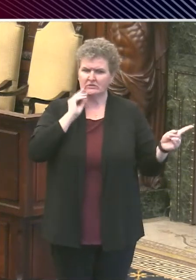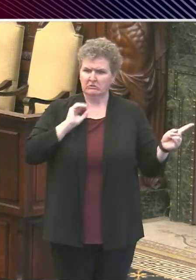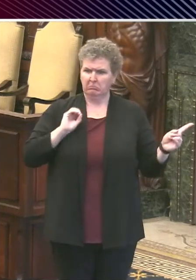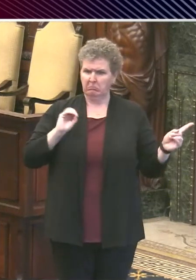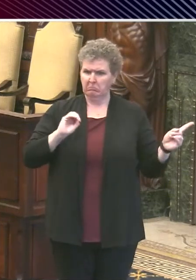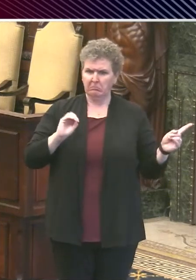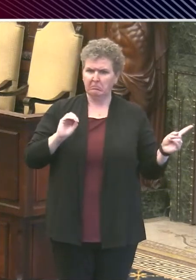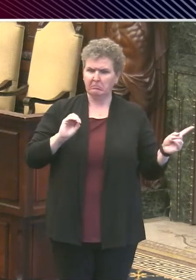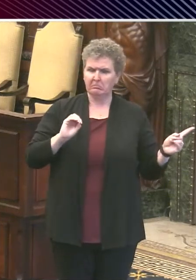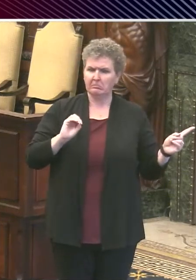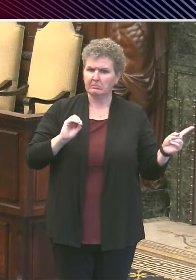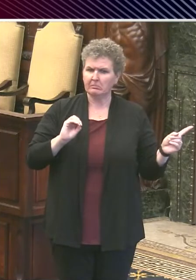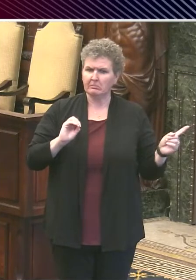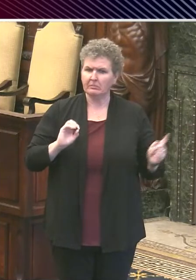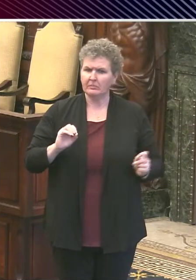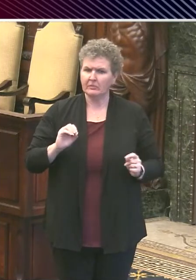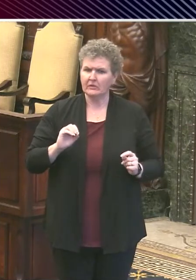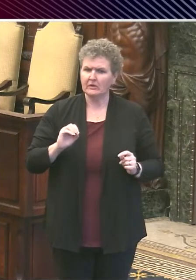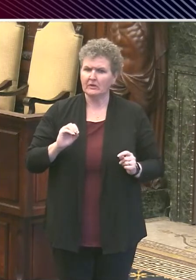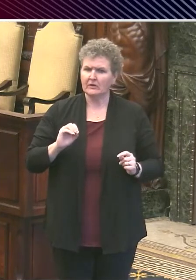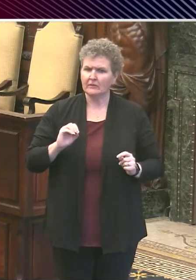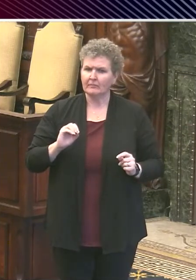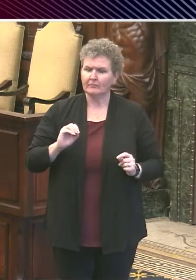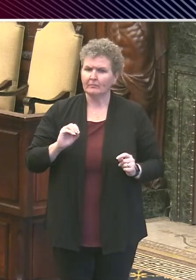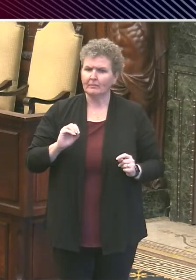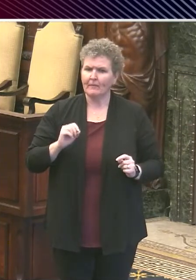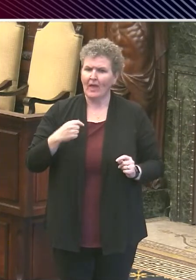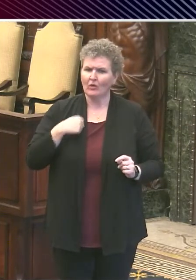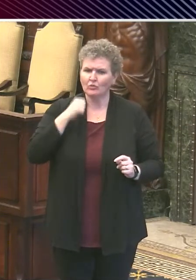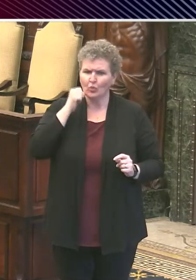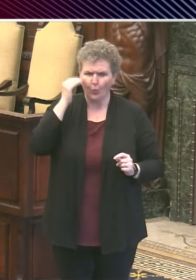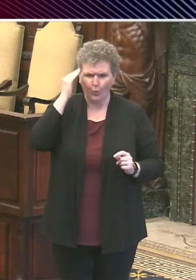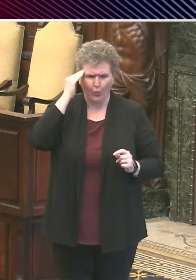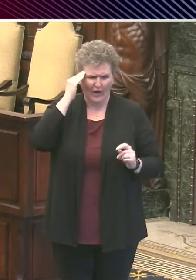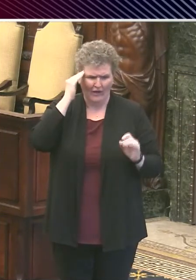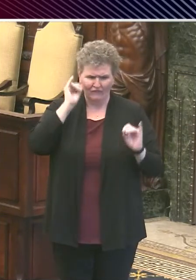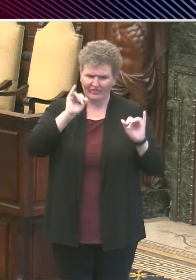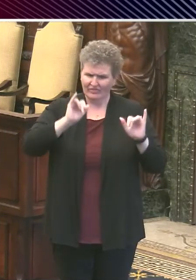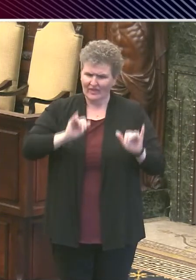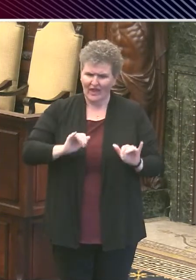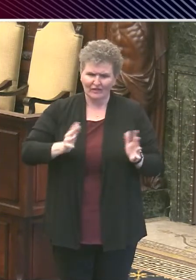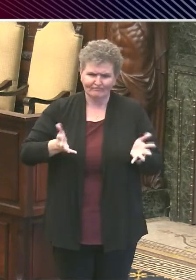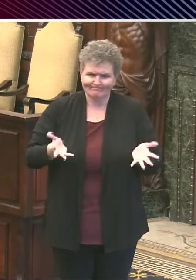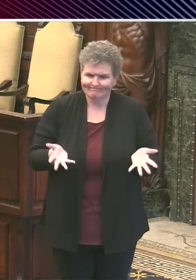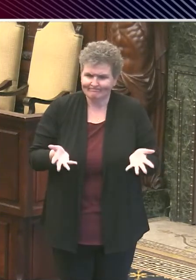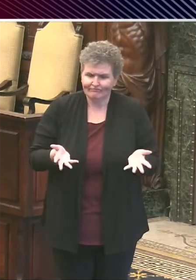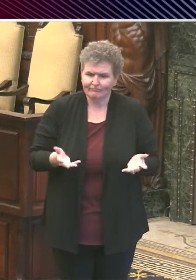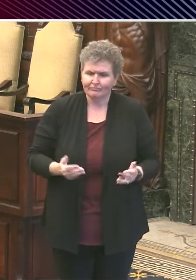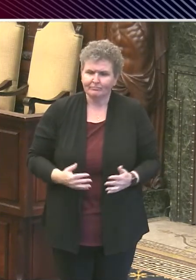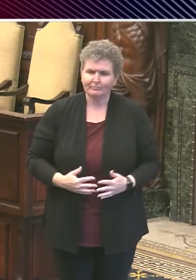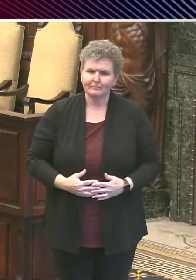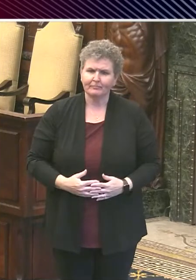not operated by the city, but the testing sites that we're aware of. Sir, will you turn your camera on?